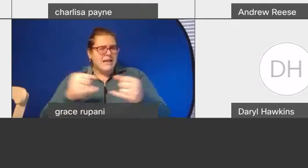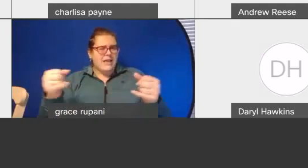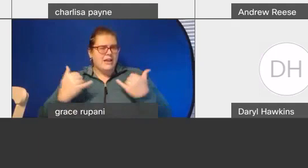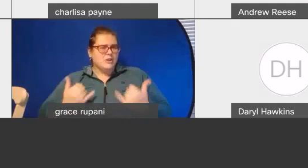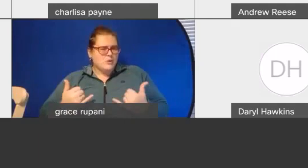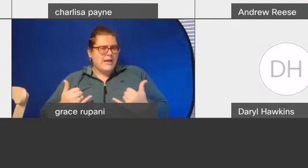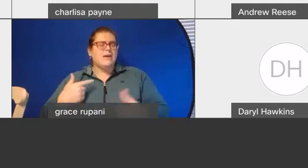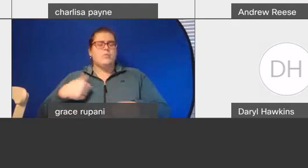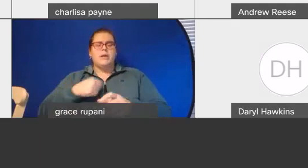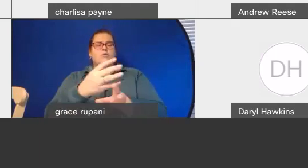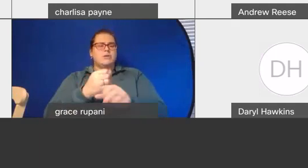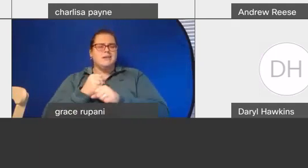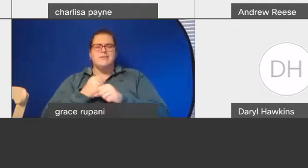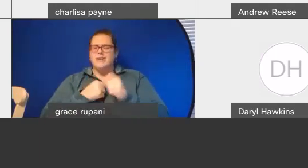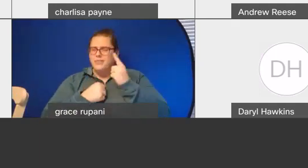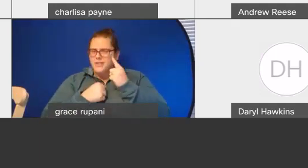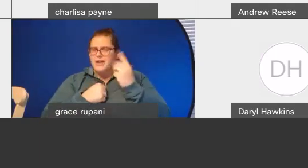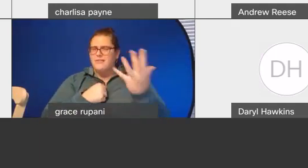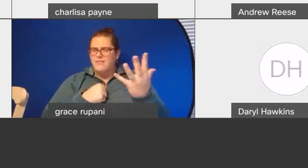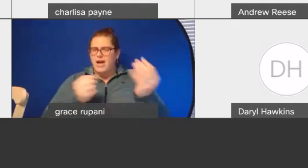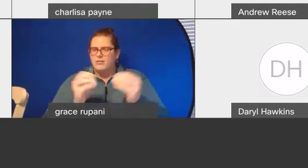received about an additional 5. So I think the grand total